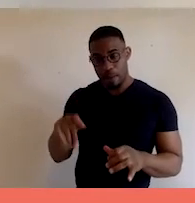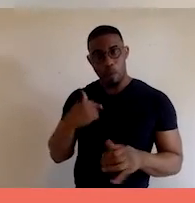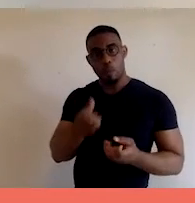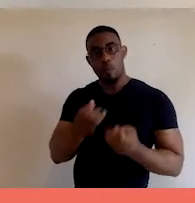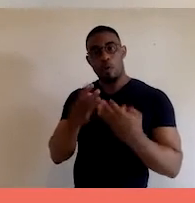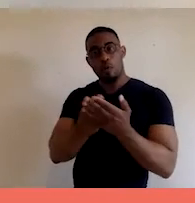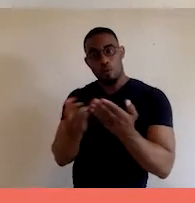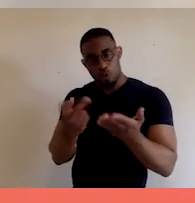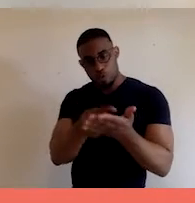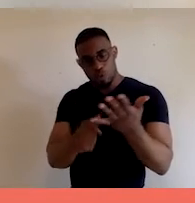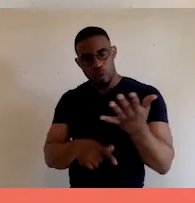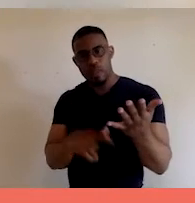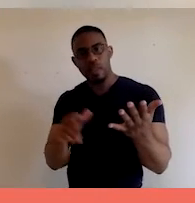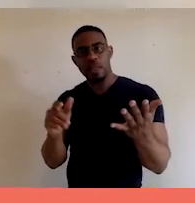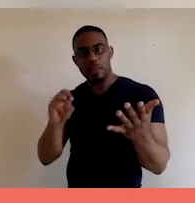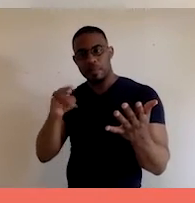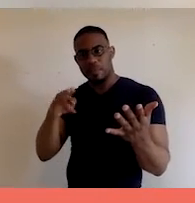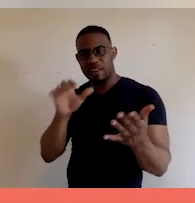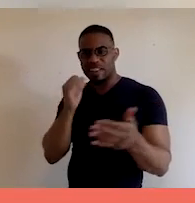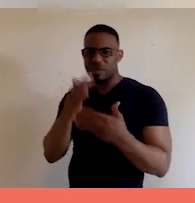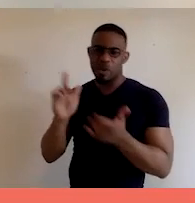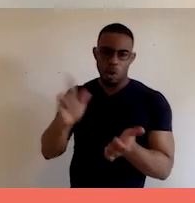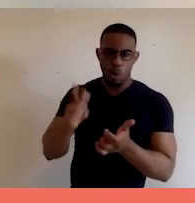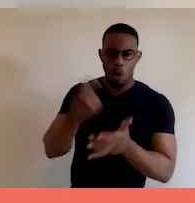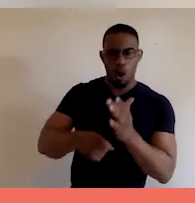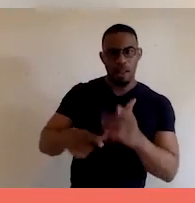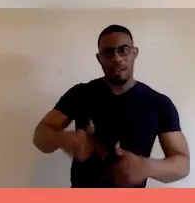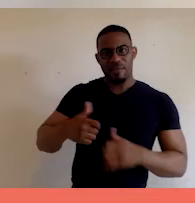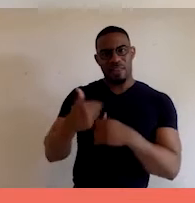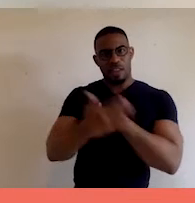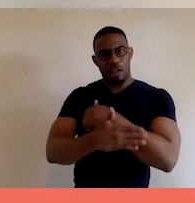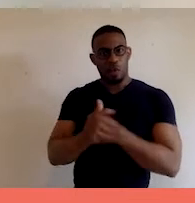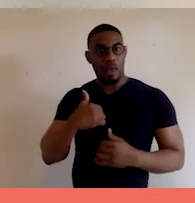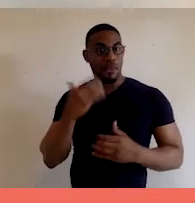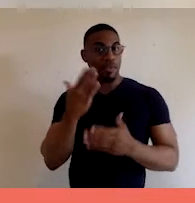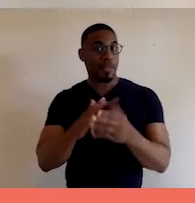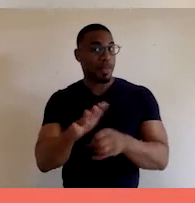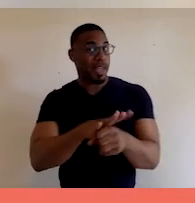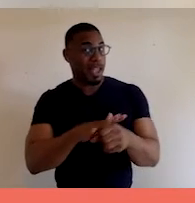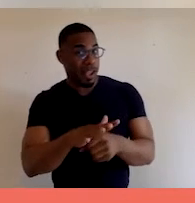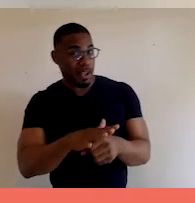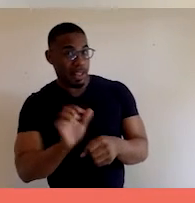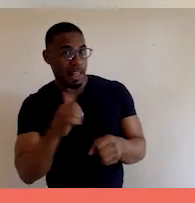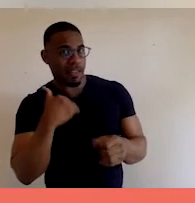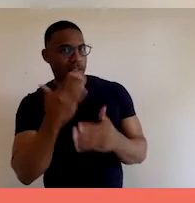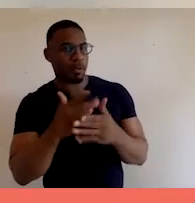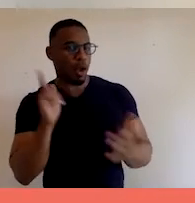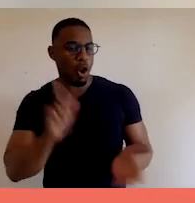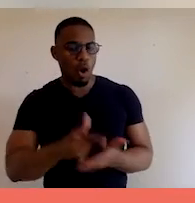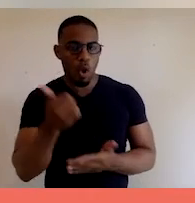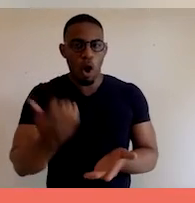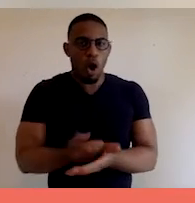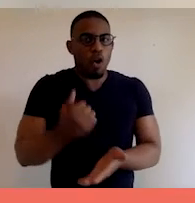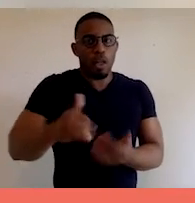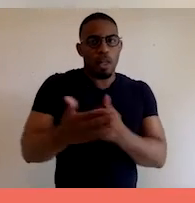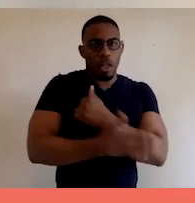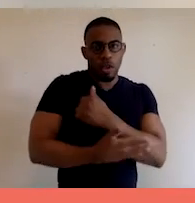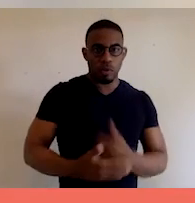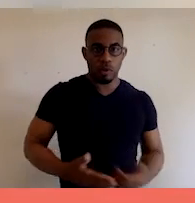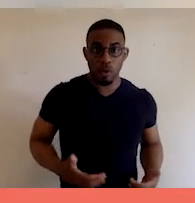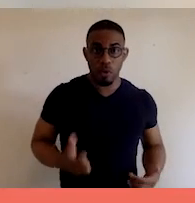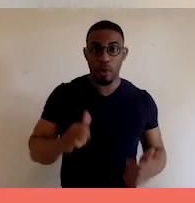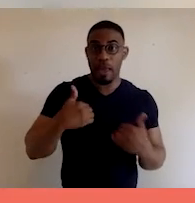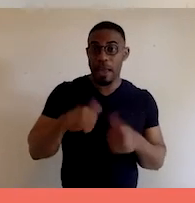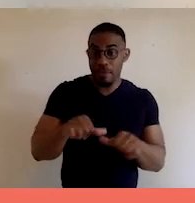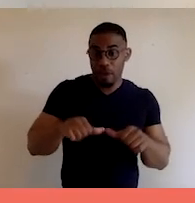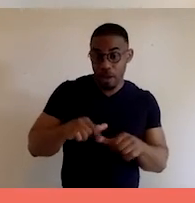We're providing groups. Memphis has some of the lowest cost of living in the country. And we have some areas that have some of the lowest earners in the country. We